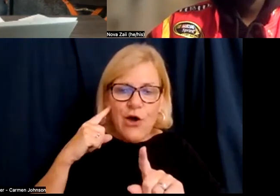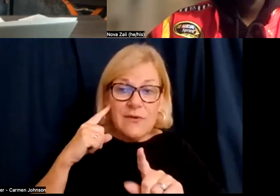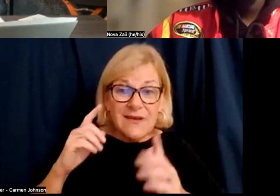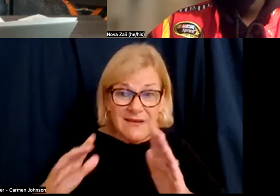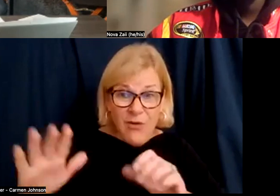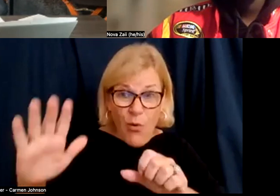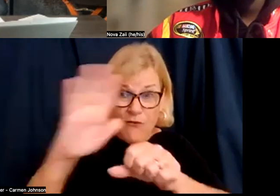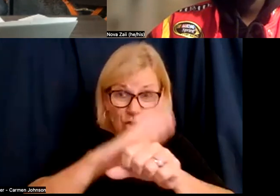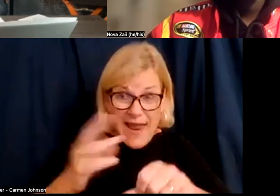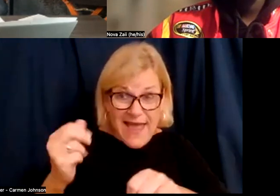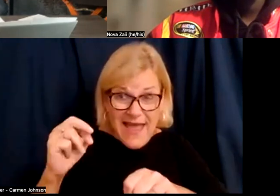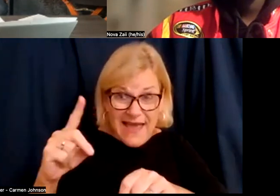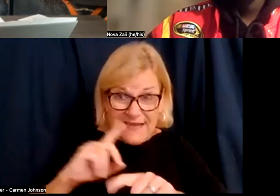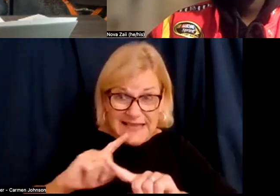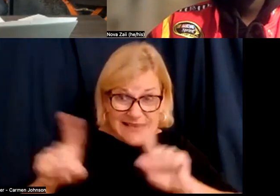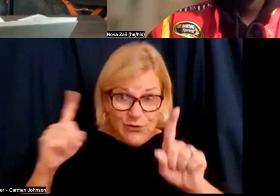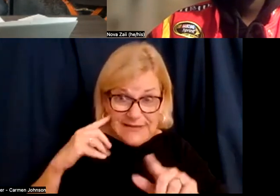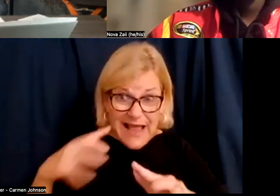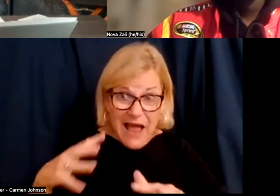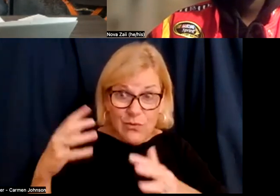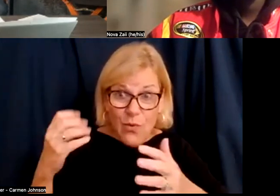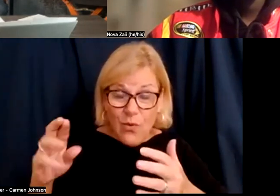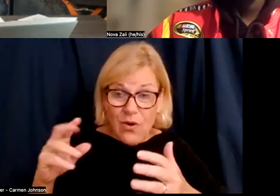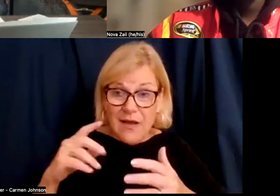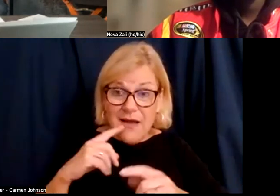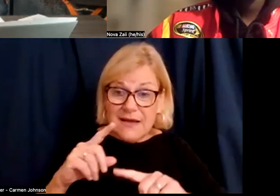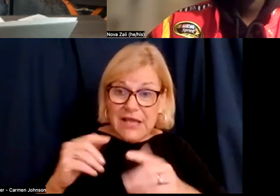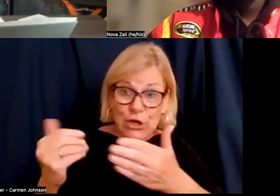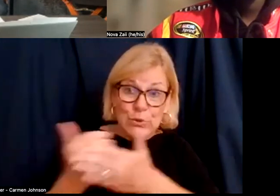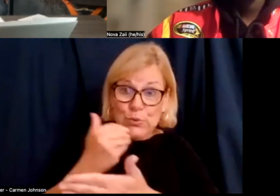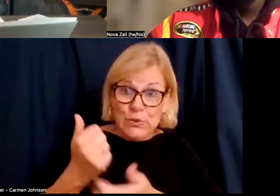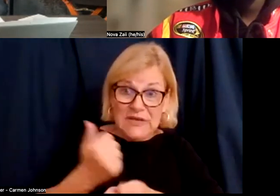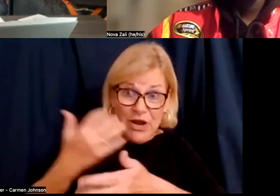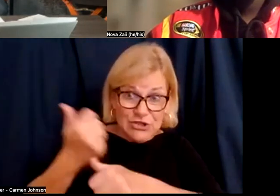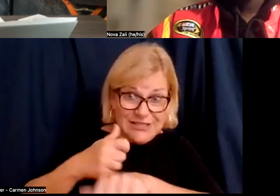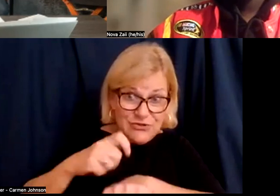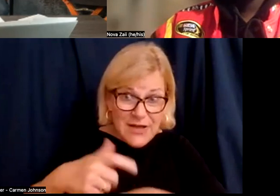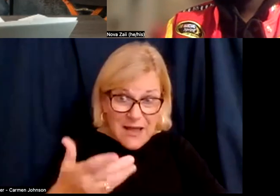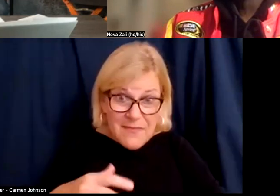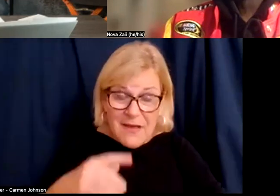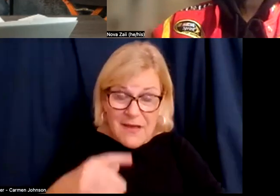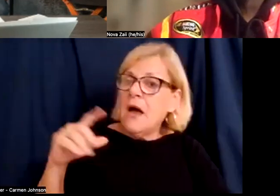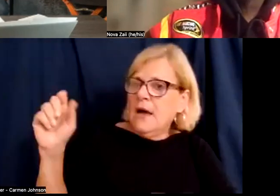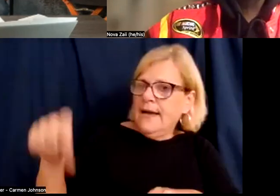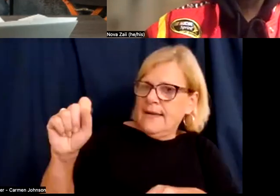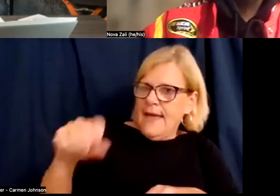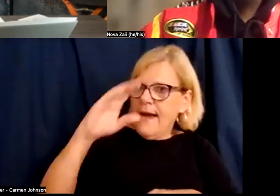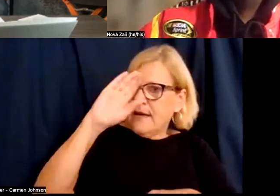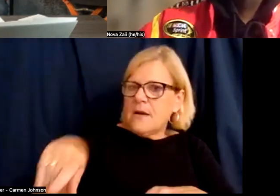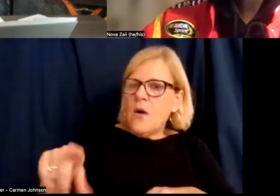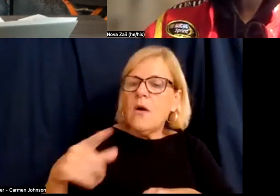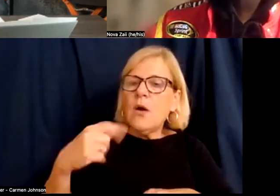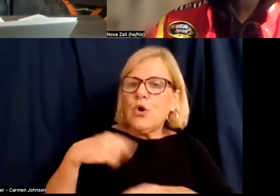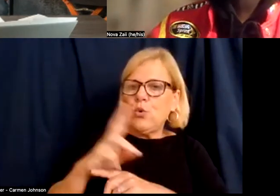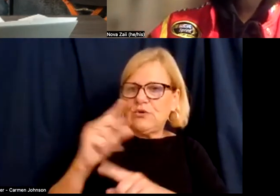hand over it, or is it something a different or new expression each time? Yeah, you know, we're using the